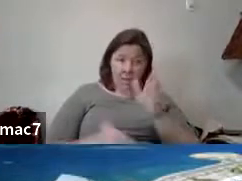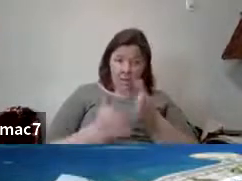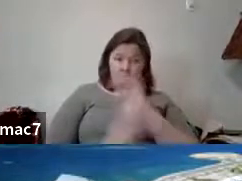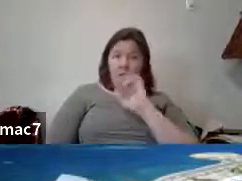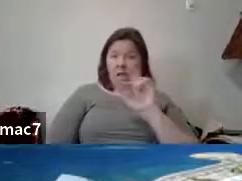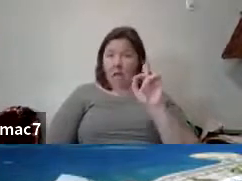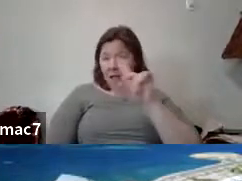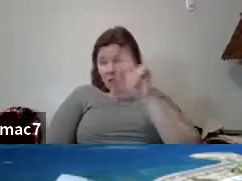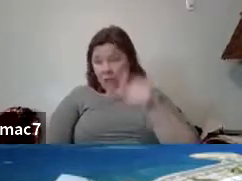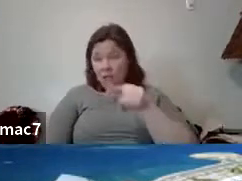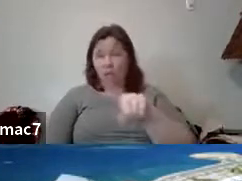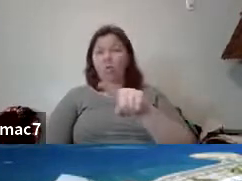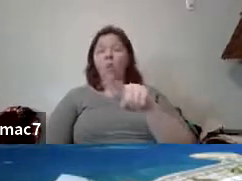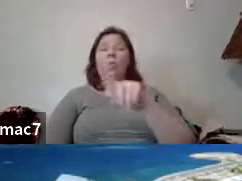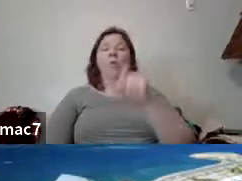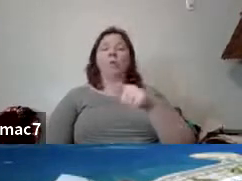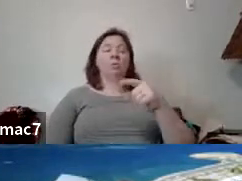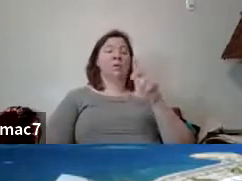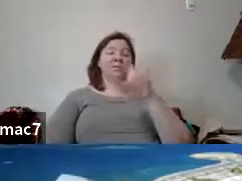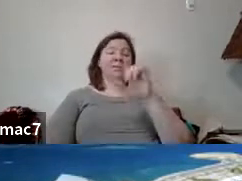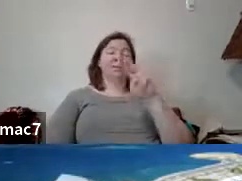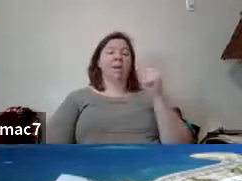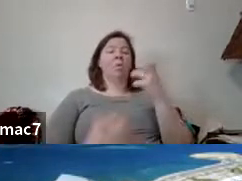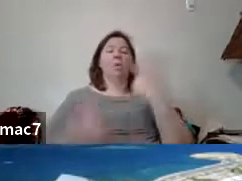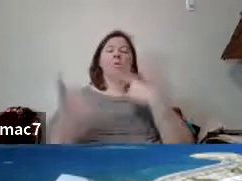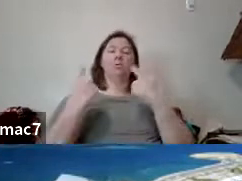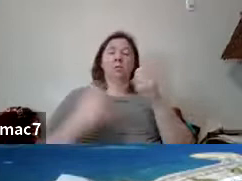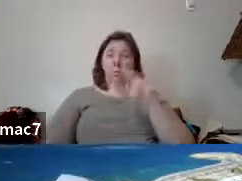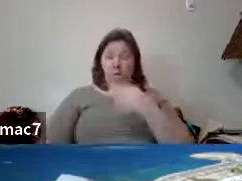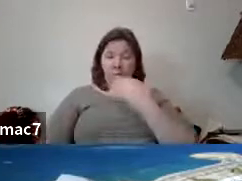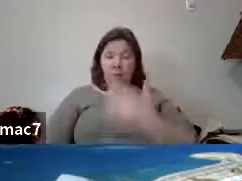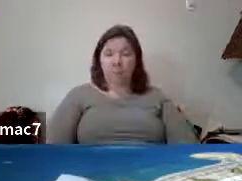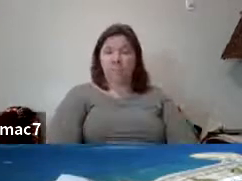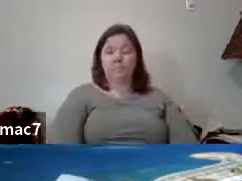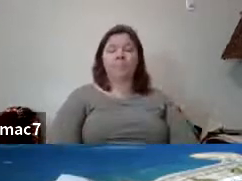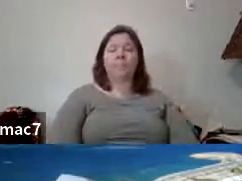Dean as well, so we can move on to the other people who want to ask questions. Thank you.